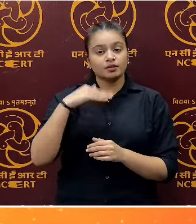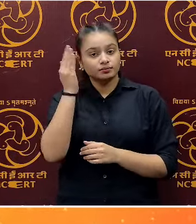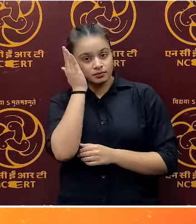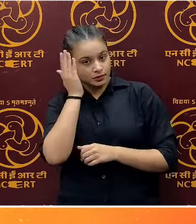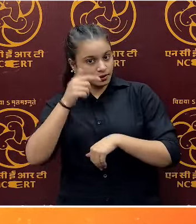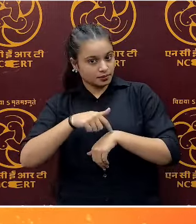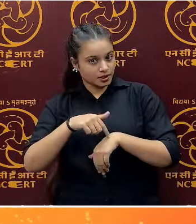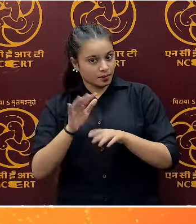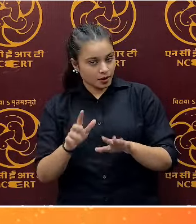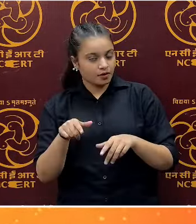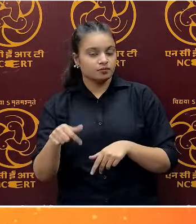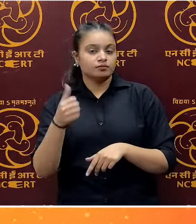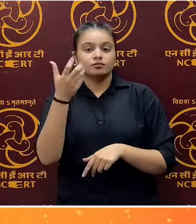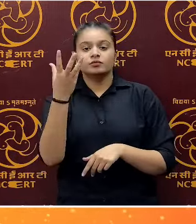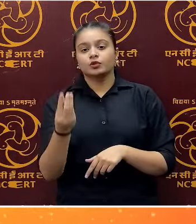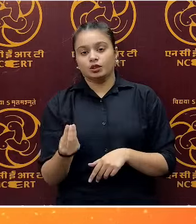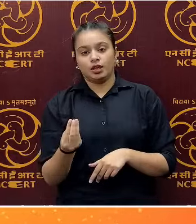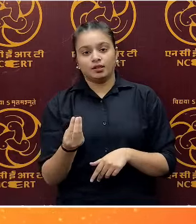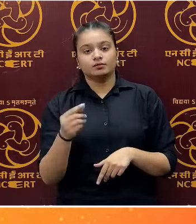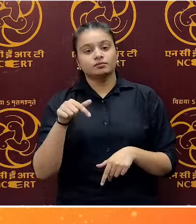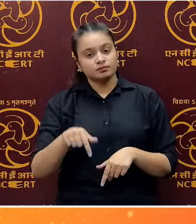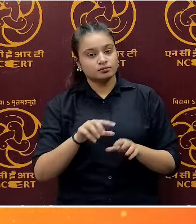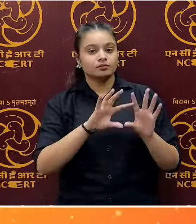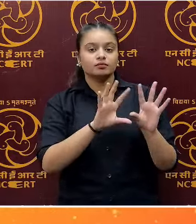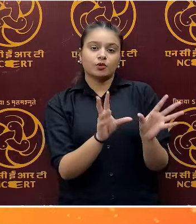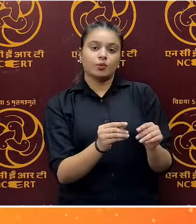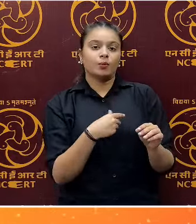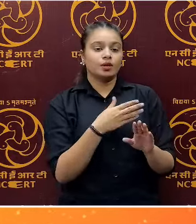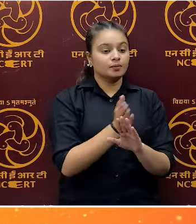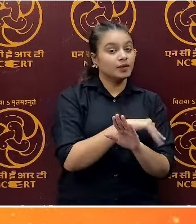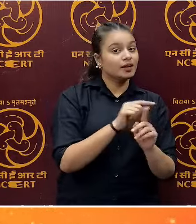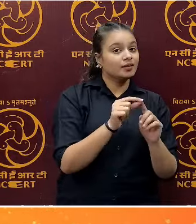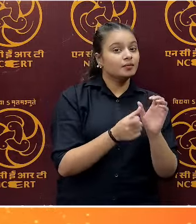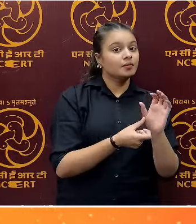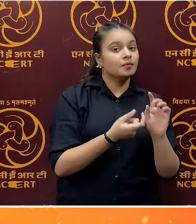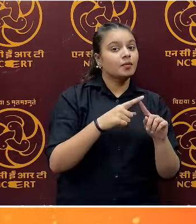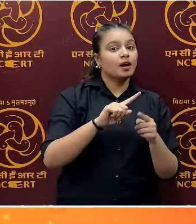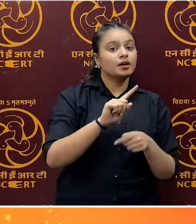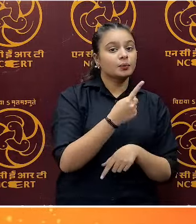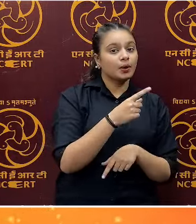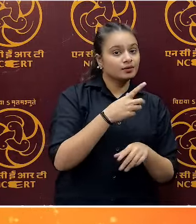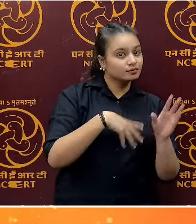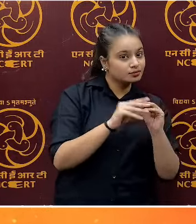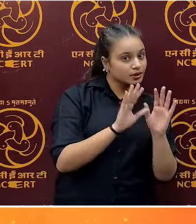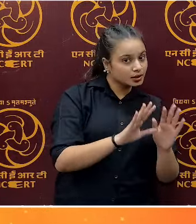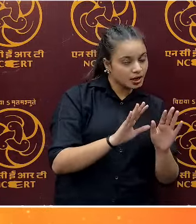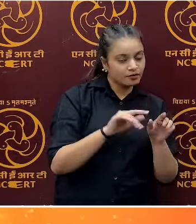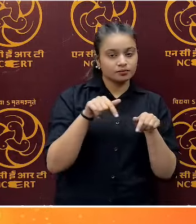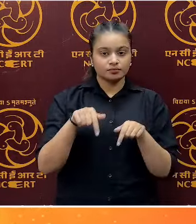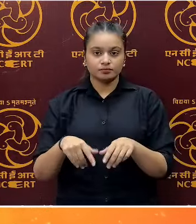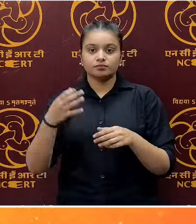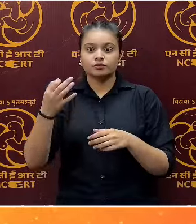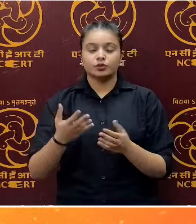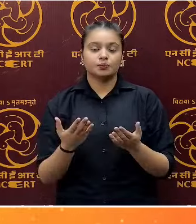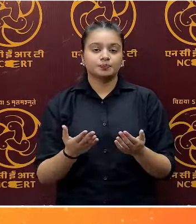wishing good night. So this was your recapitulation part for the next session, for the previous session. Lovely.